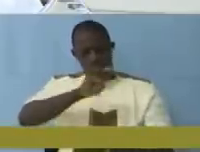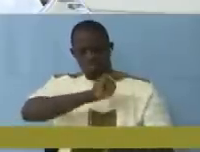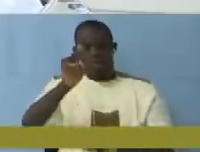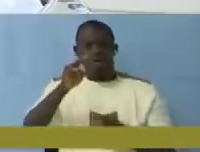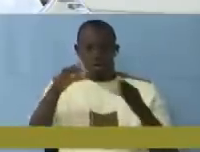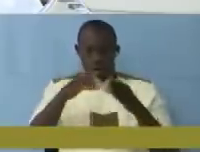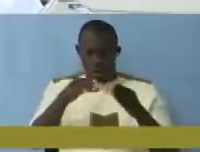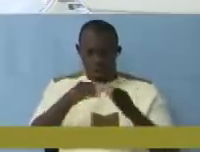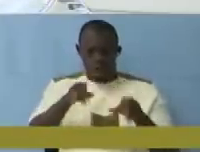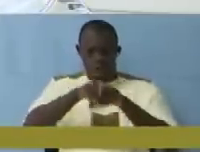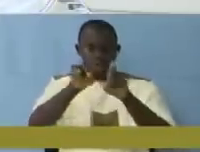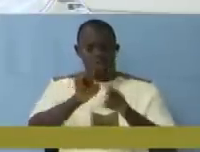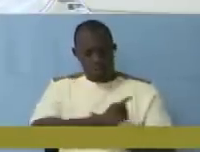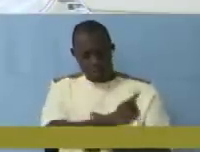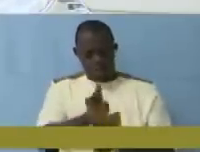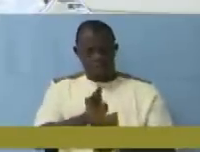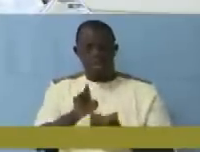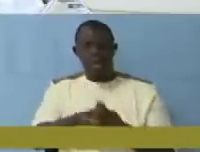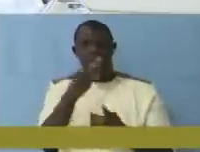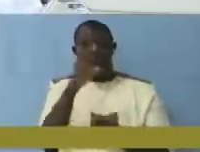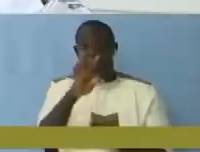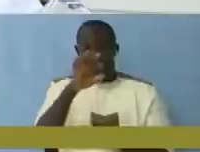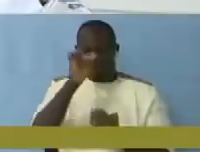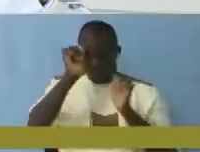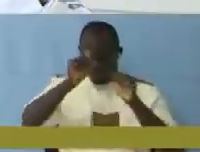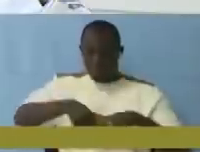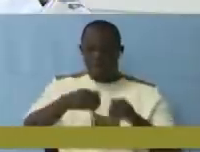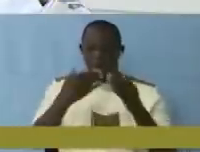have heard about this arresting, I'm coming.